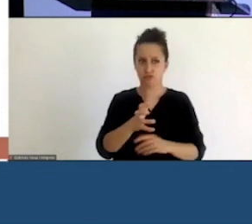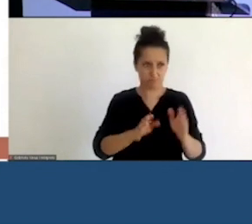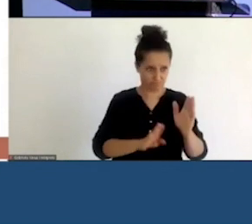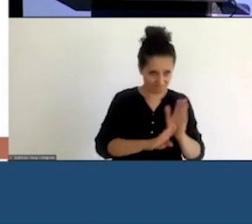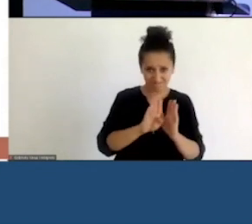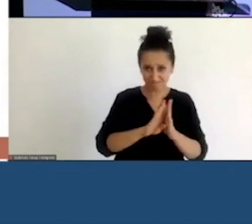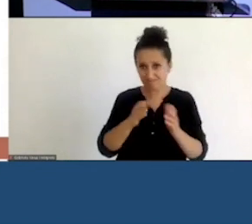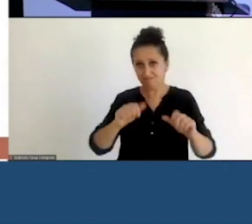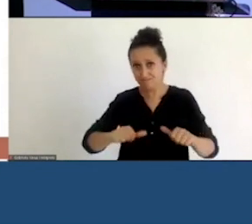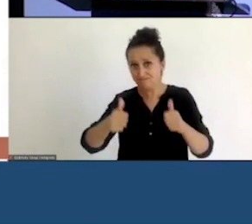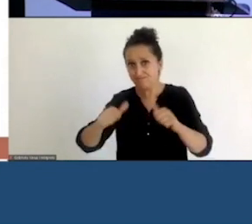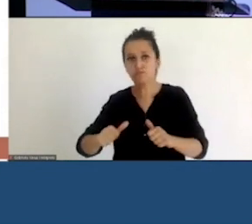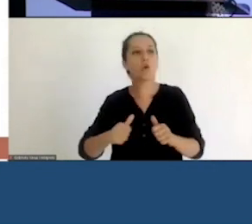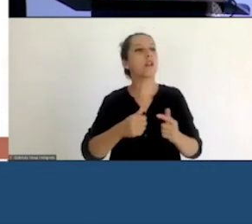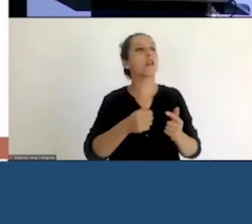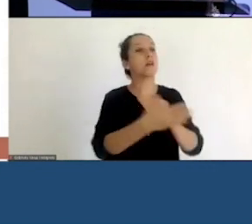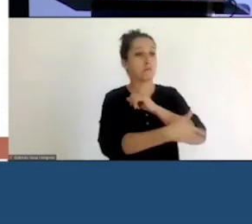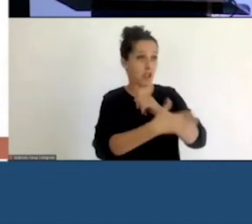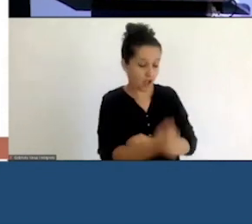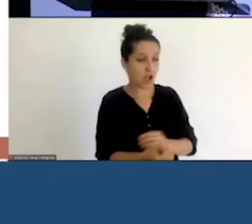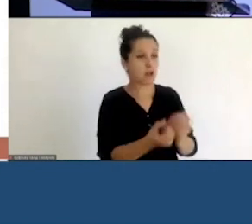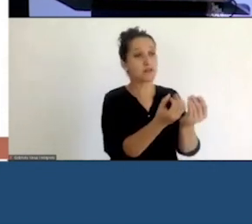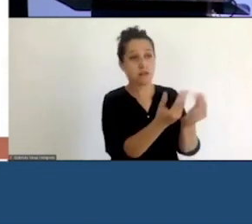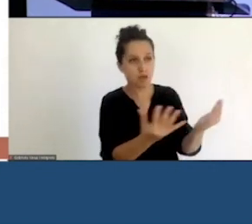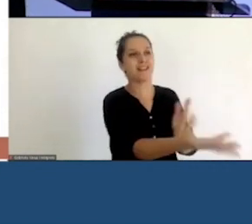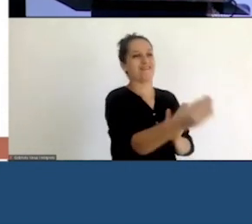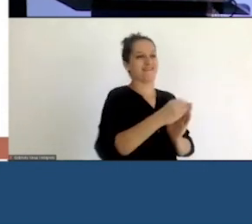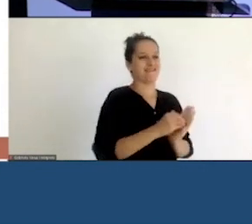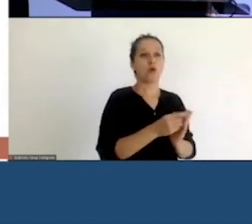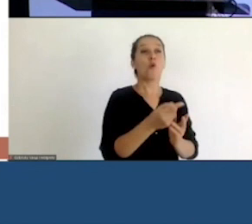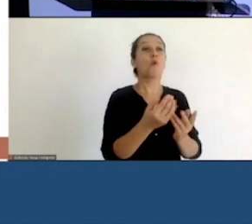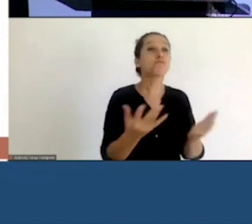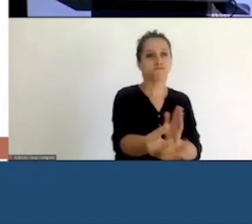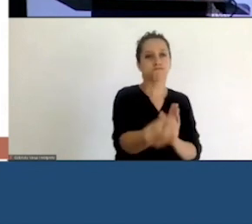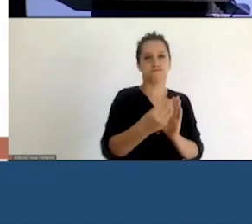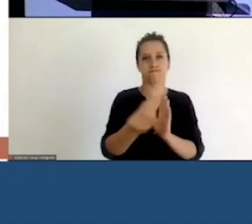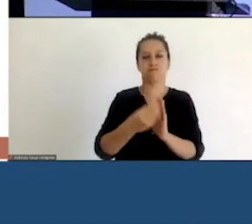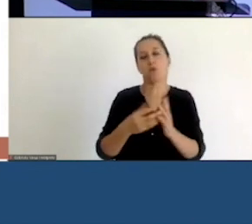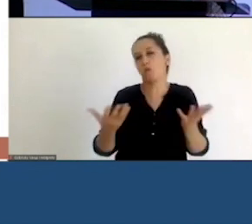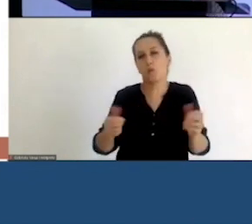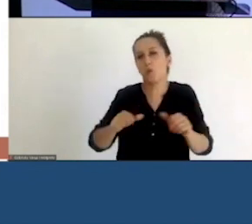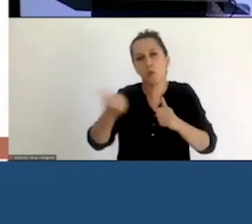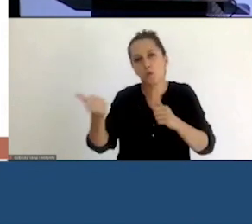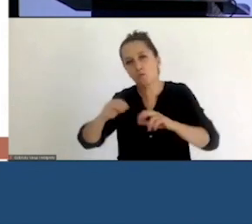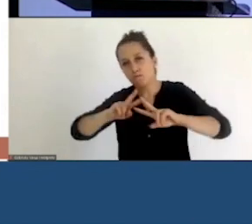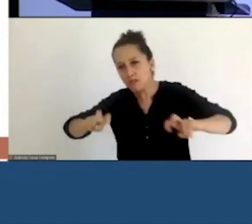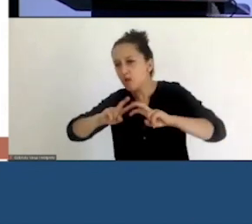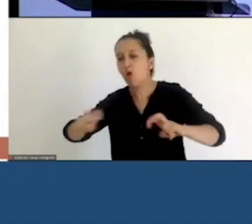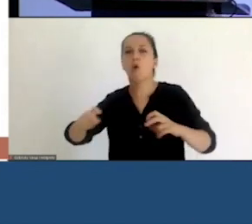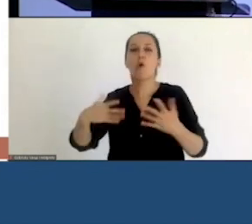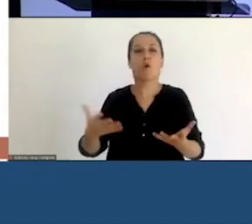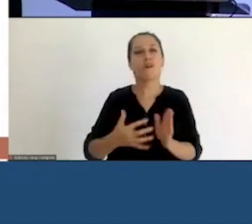and combines official country figures, if we have them, and figures from other sources, and